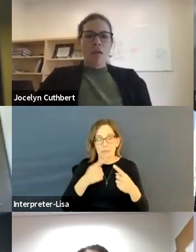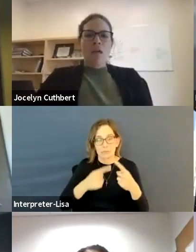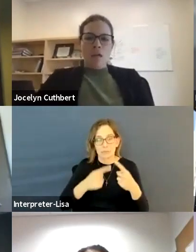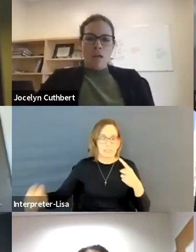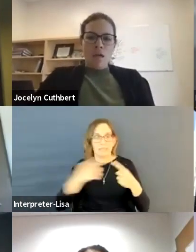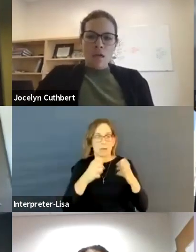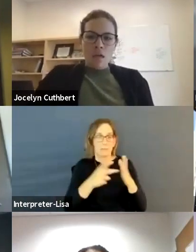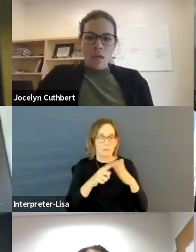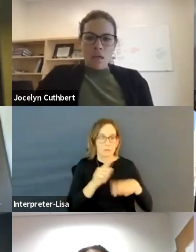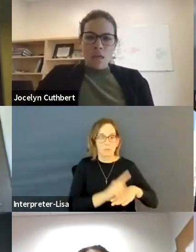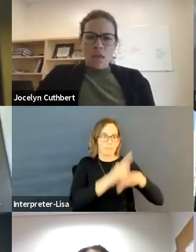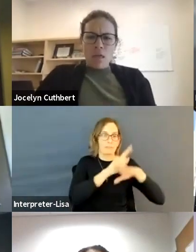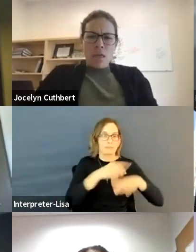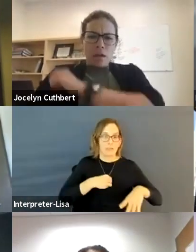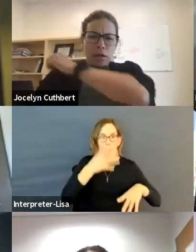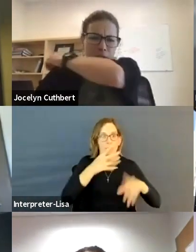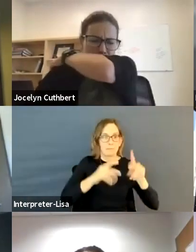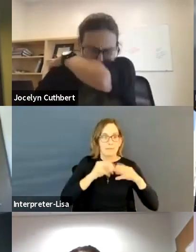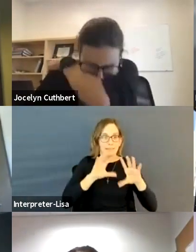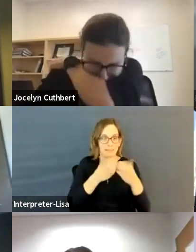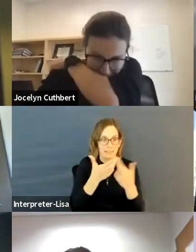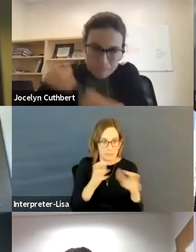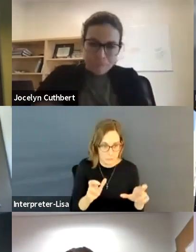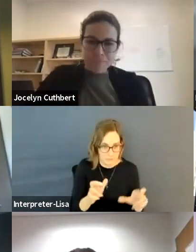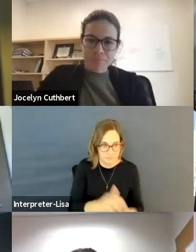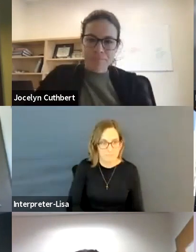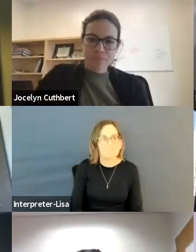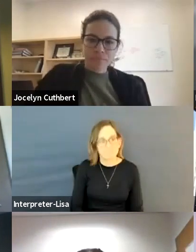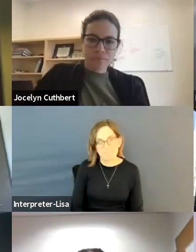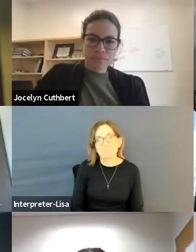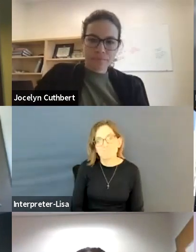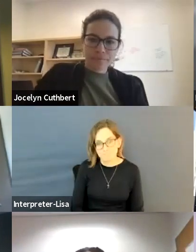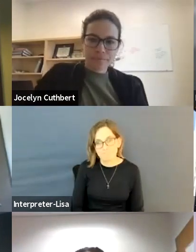to privileging the white people in the classroom. Yes, absolutely.